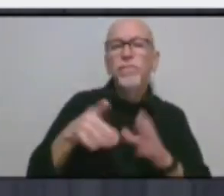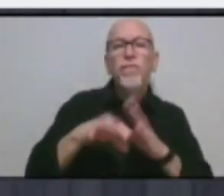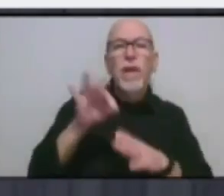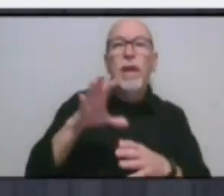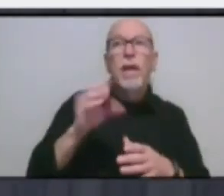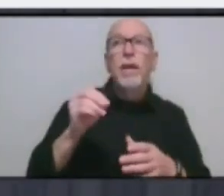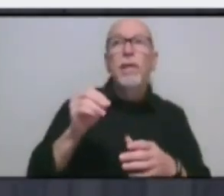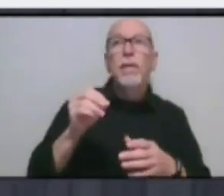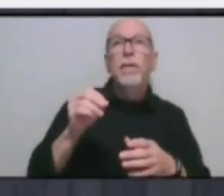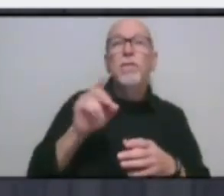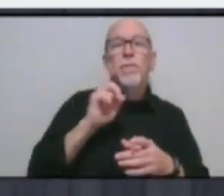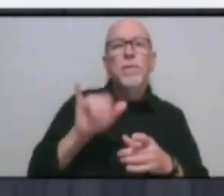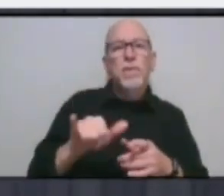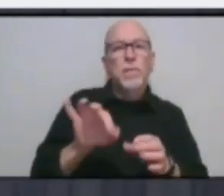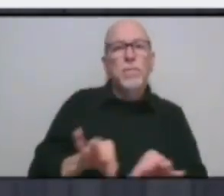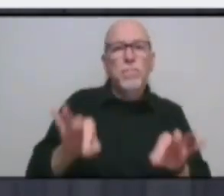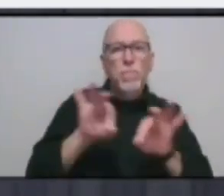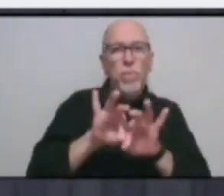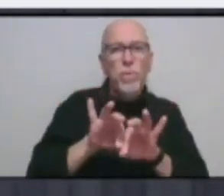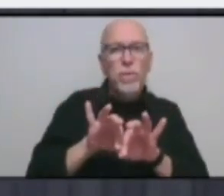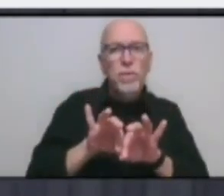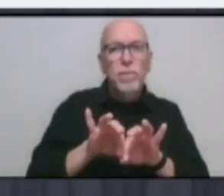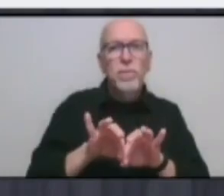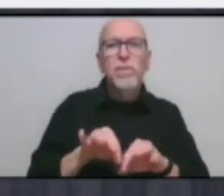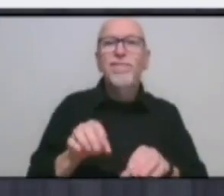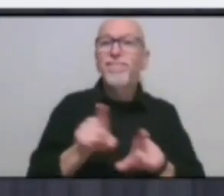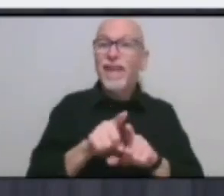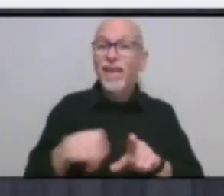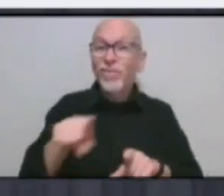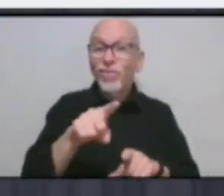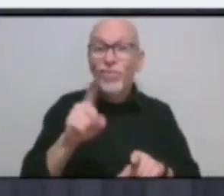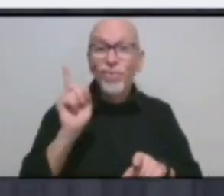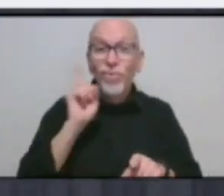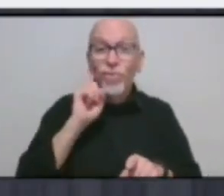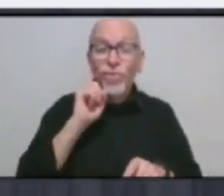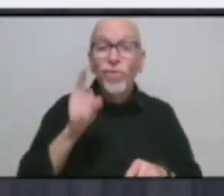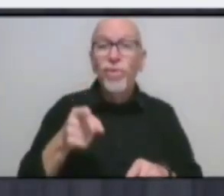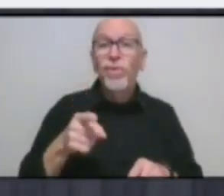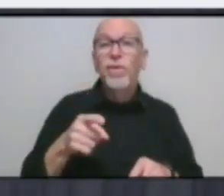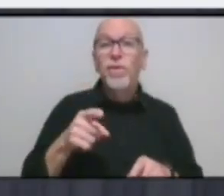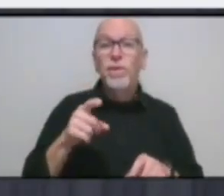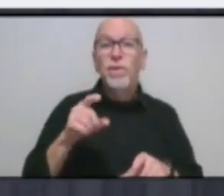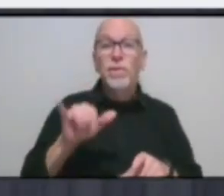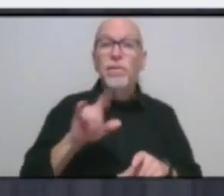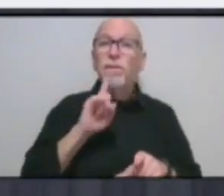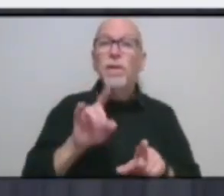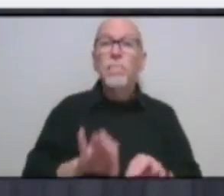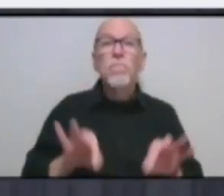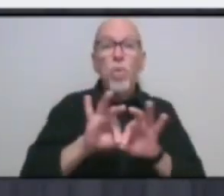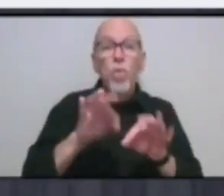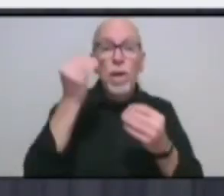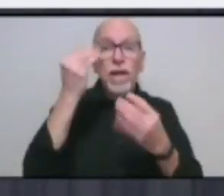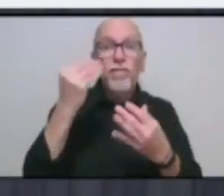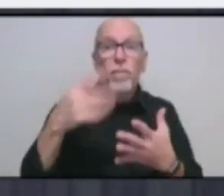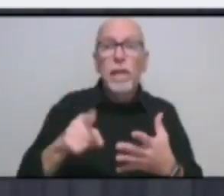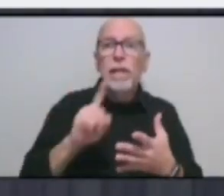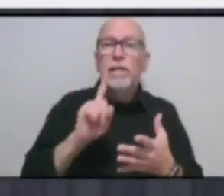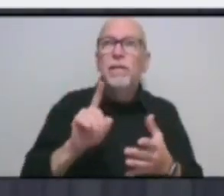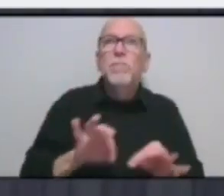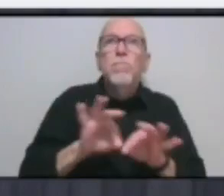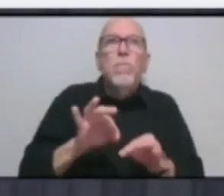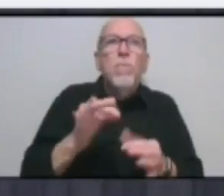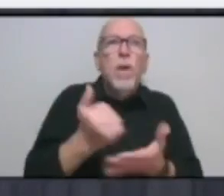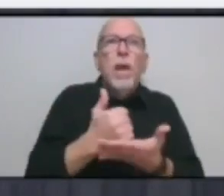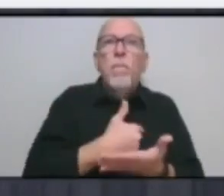has really been important because it, just as you've heard, this important information is key to understanding